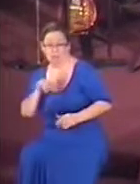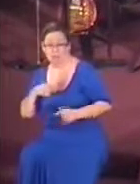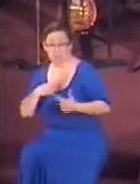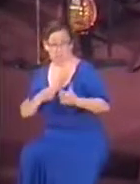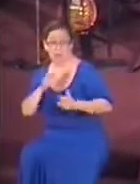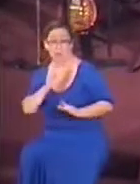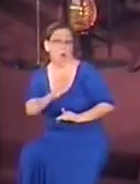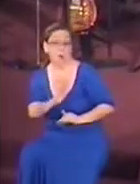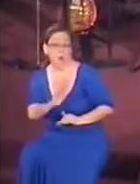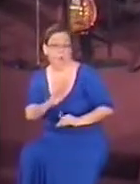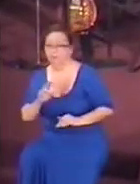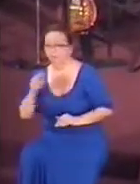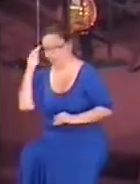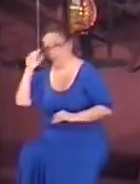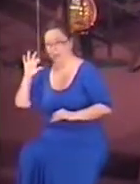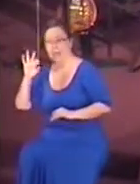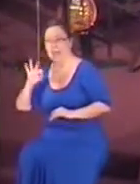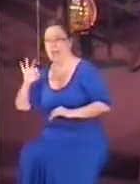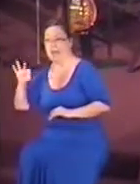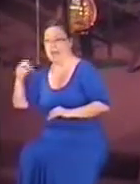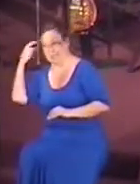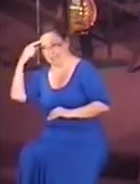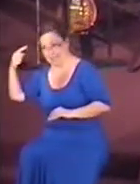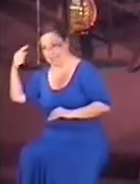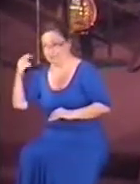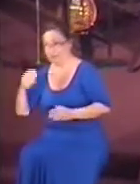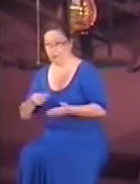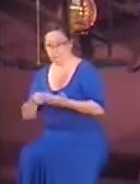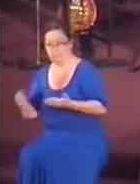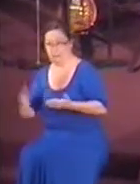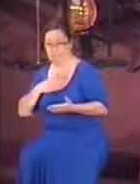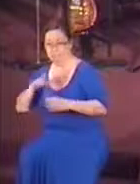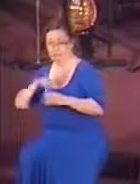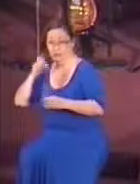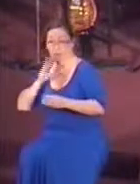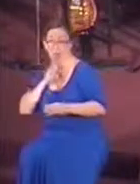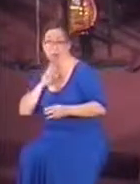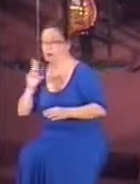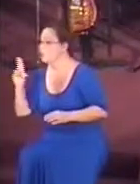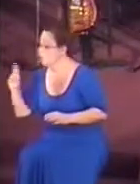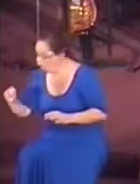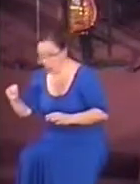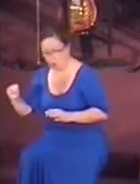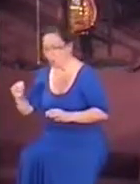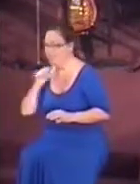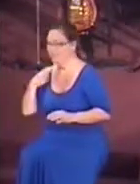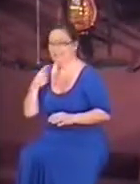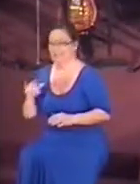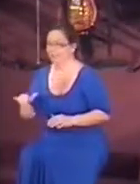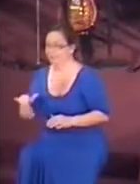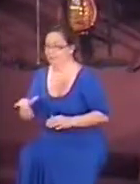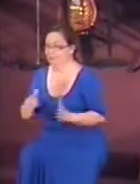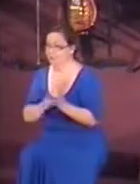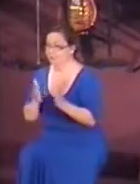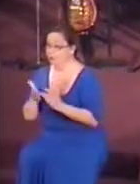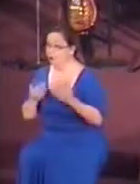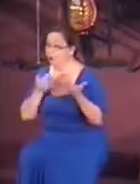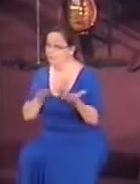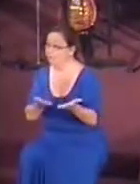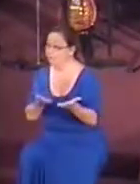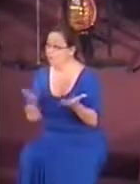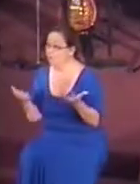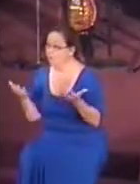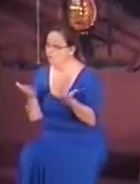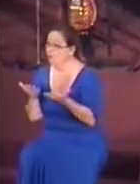He didn't say, "For 99 cents, if you buy my spiritual water, you can have this freedom." You know, he didn't say that. What Jesus offered